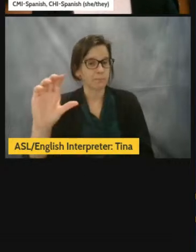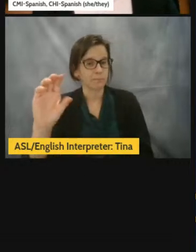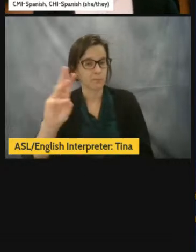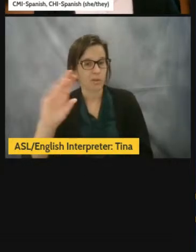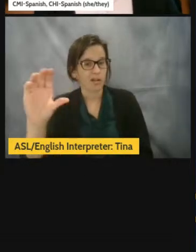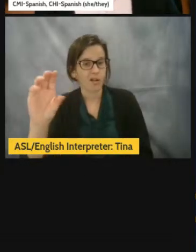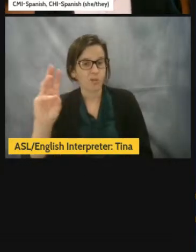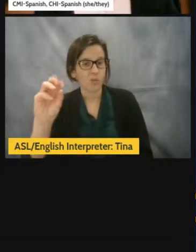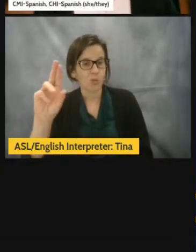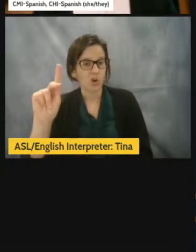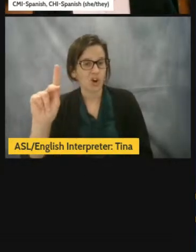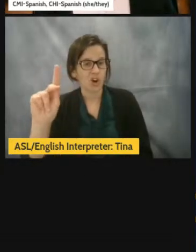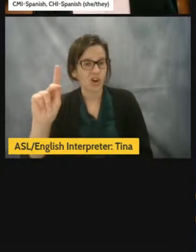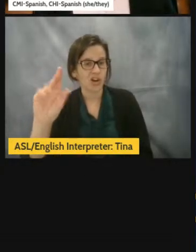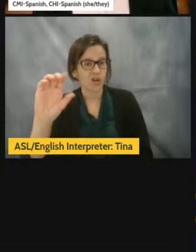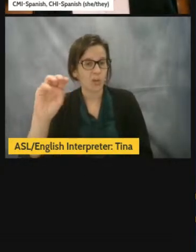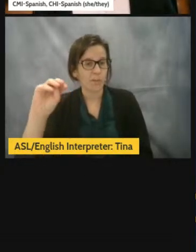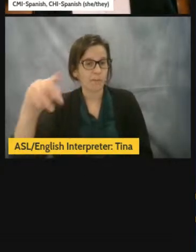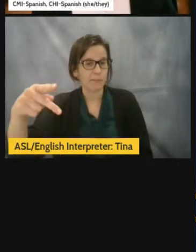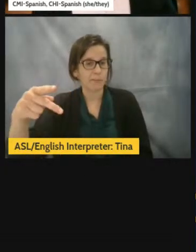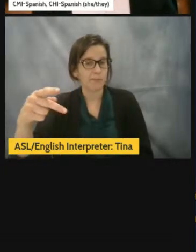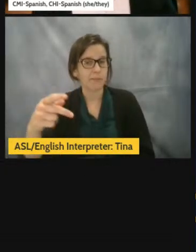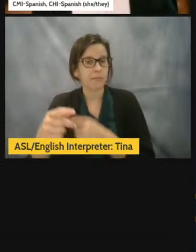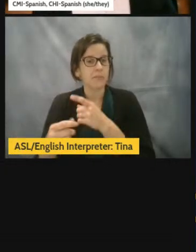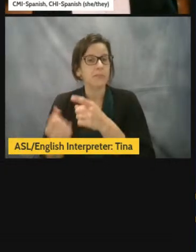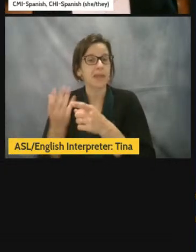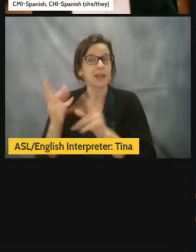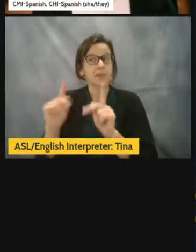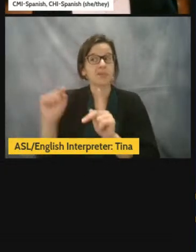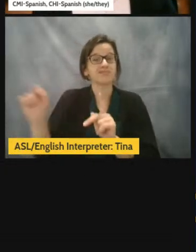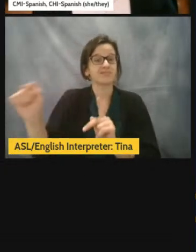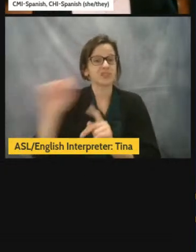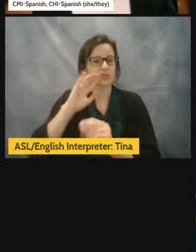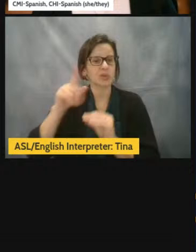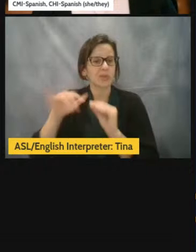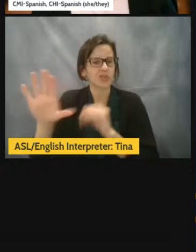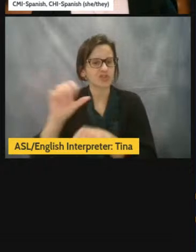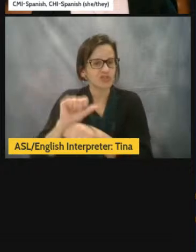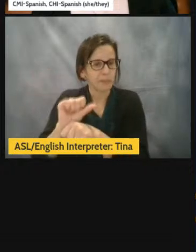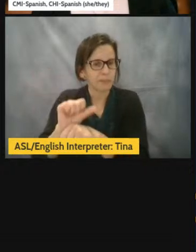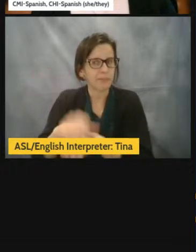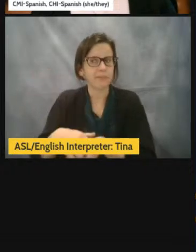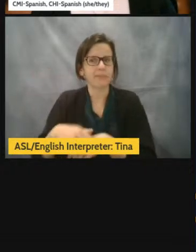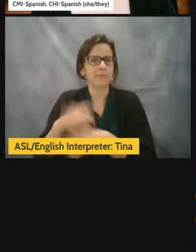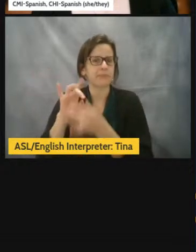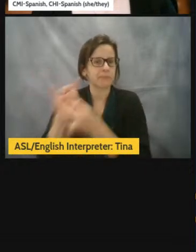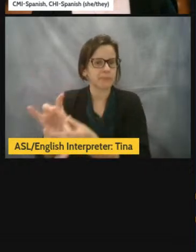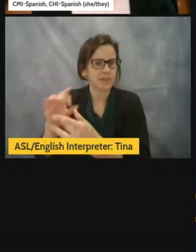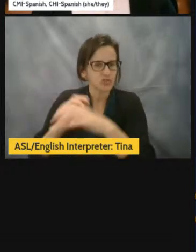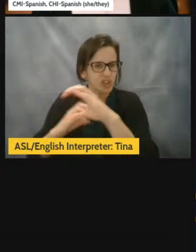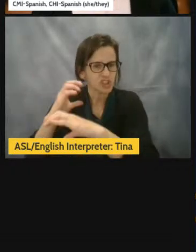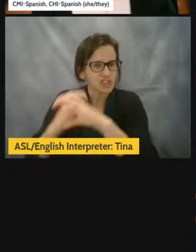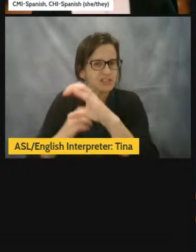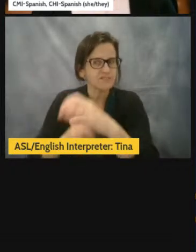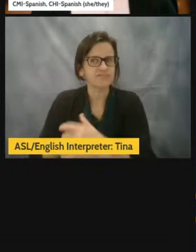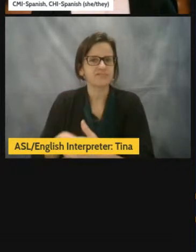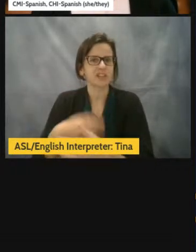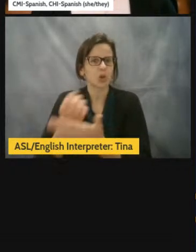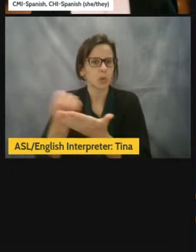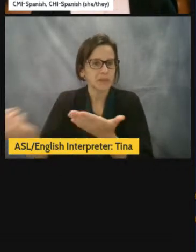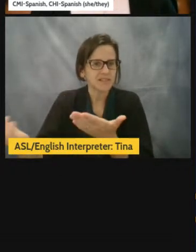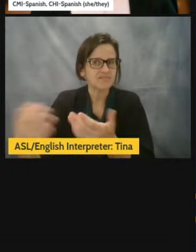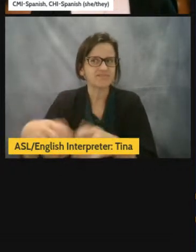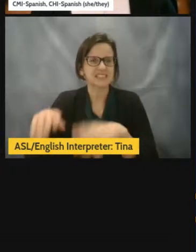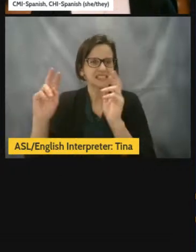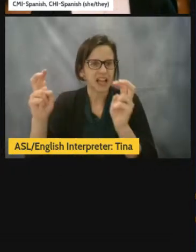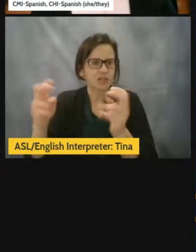interpret for talk about their jobs in construction. They talk about their titles, their equipment, their materials, you name it.